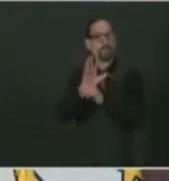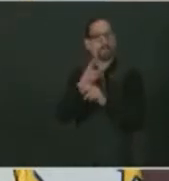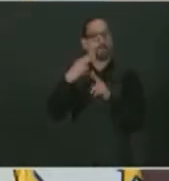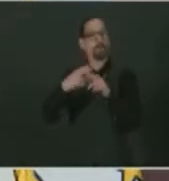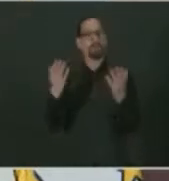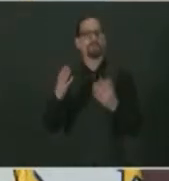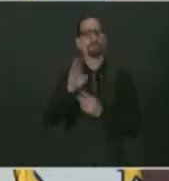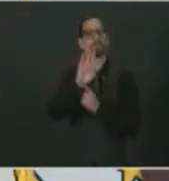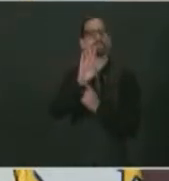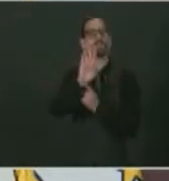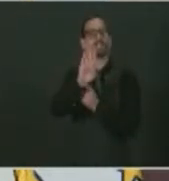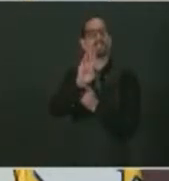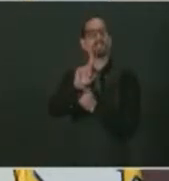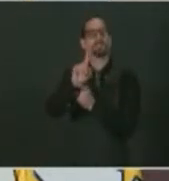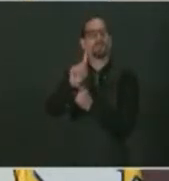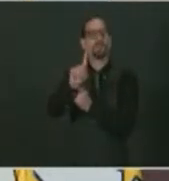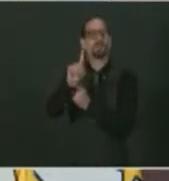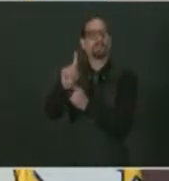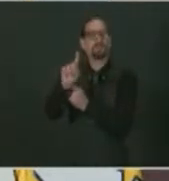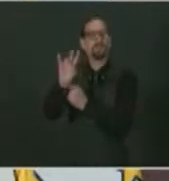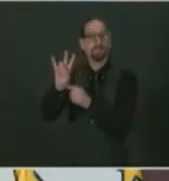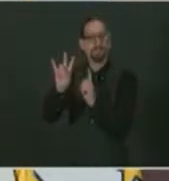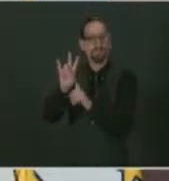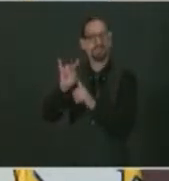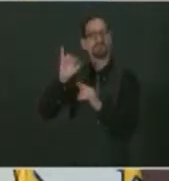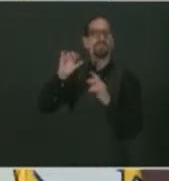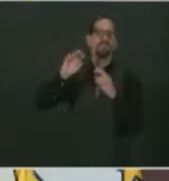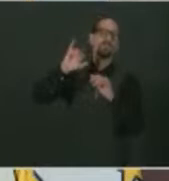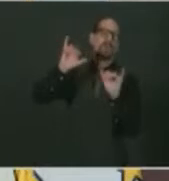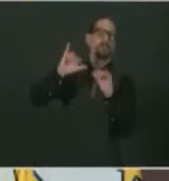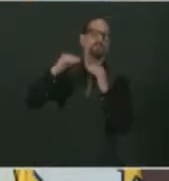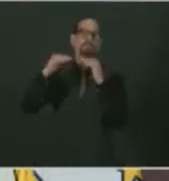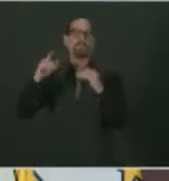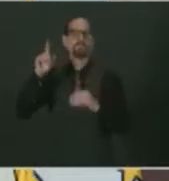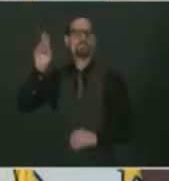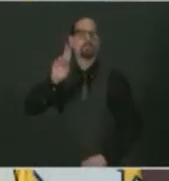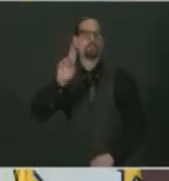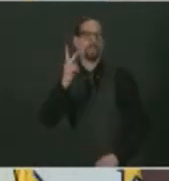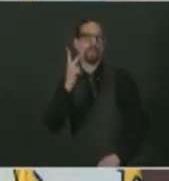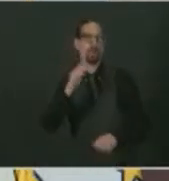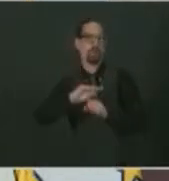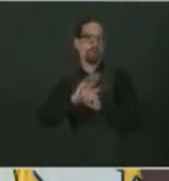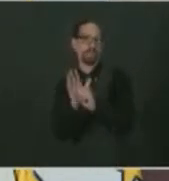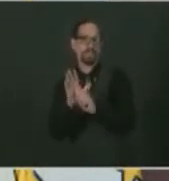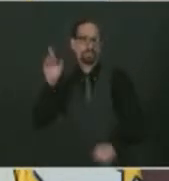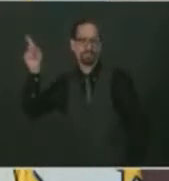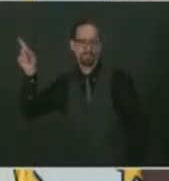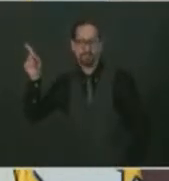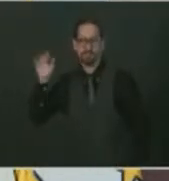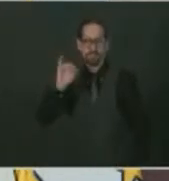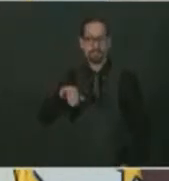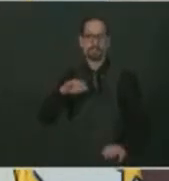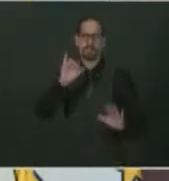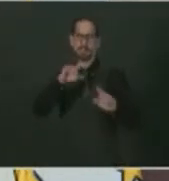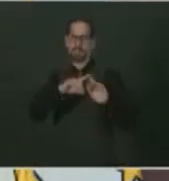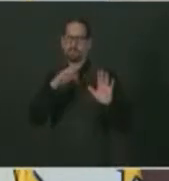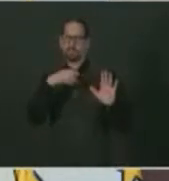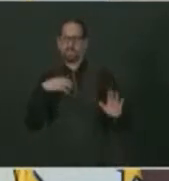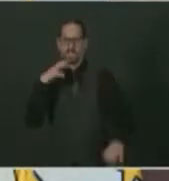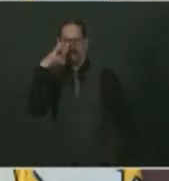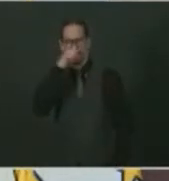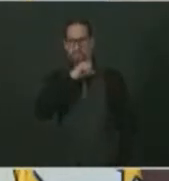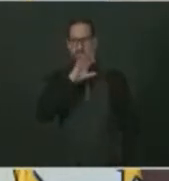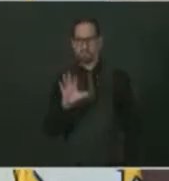have identified. That's the UK strain, as it has been referred to. We estimate that roughly 40% of our cases